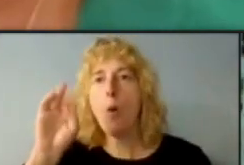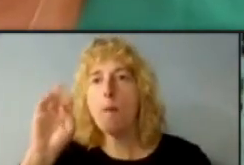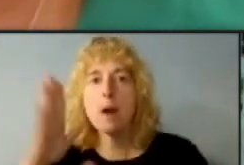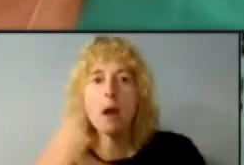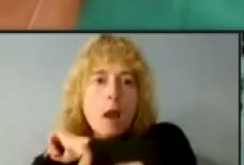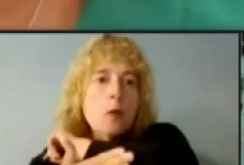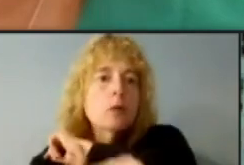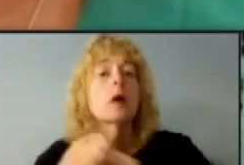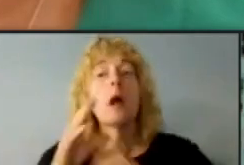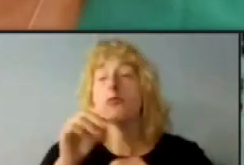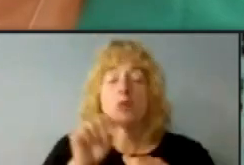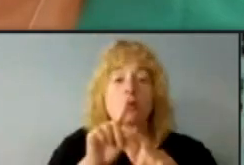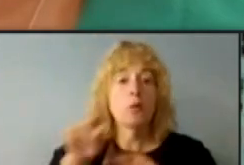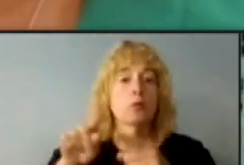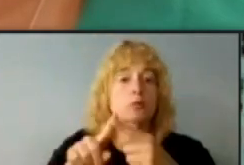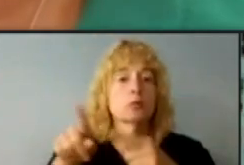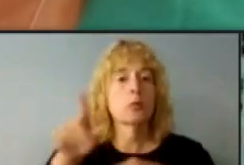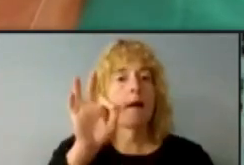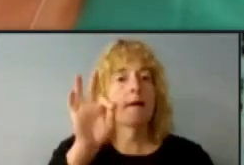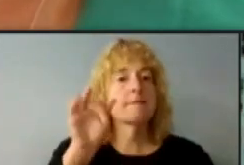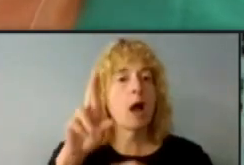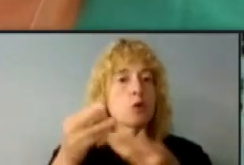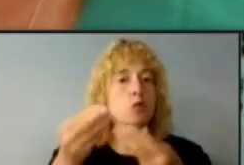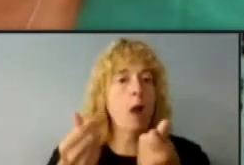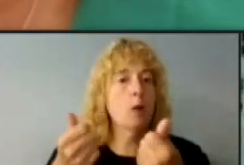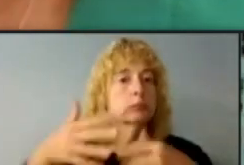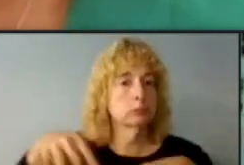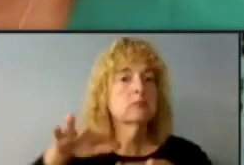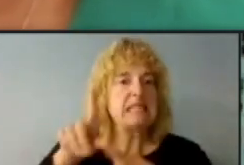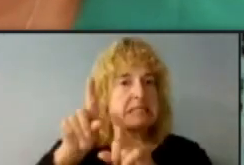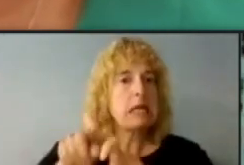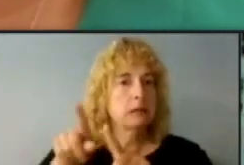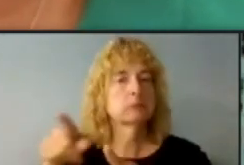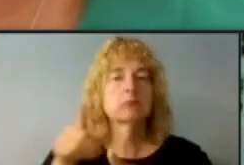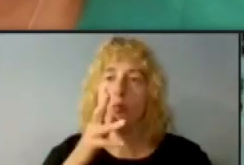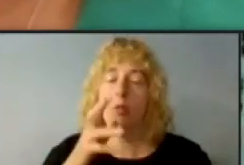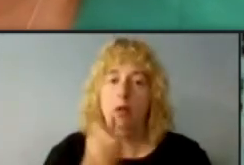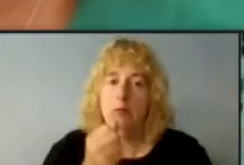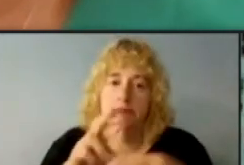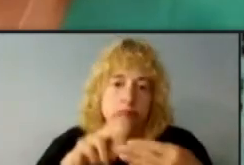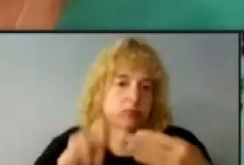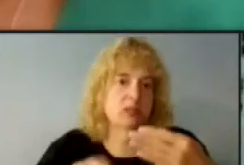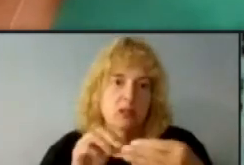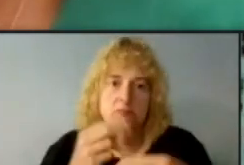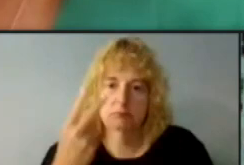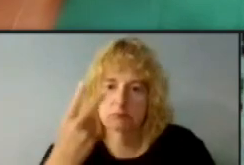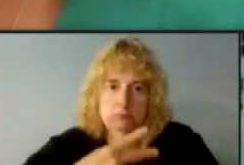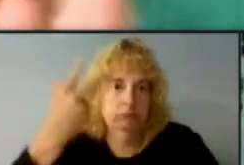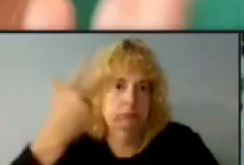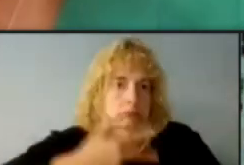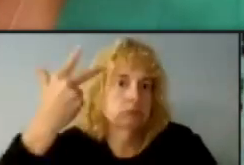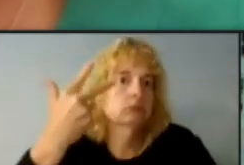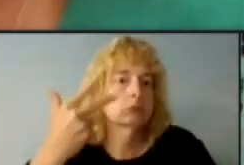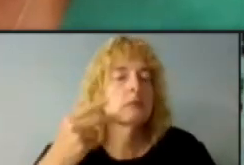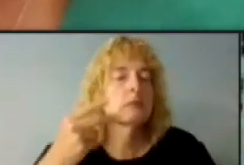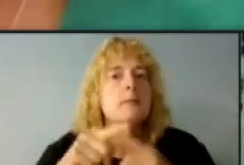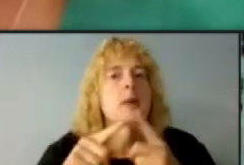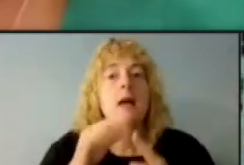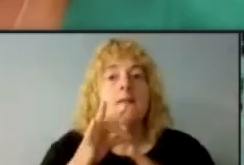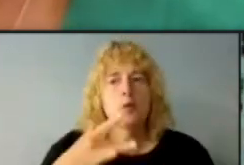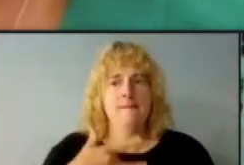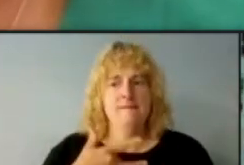days. So I think that's really important. If you are feeling those symptoms, to immediately, again, self-quarantine, call your